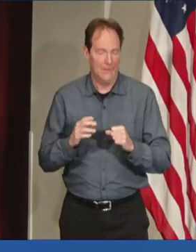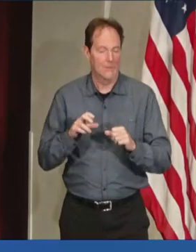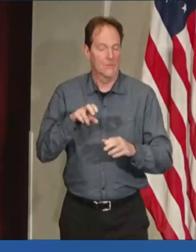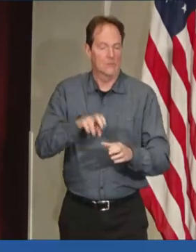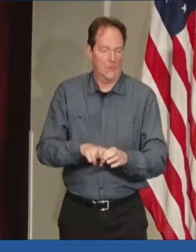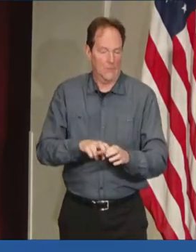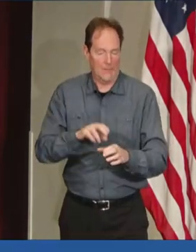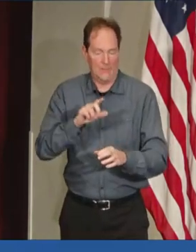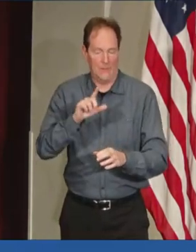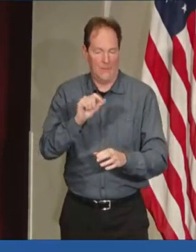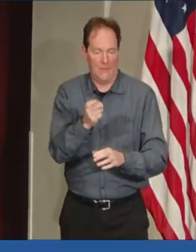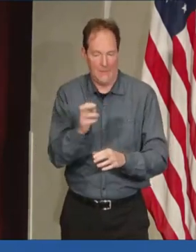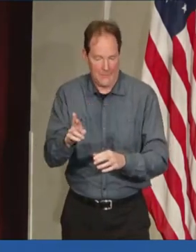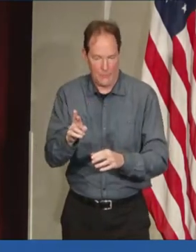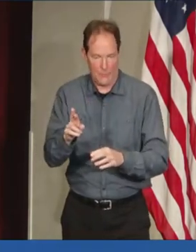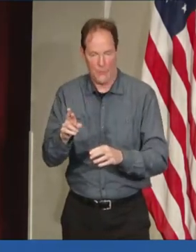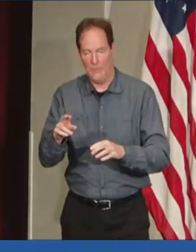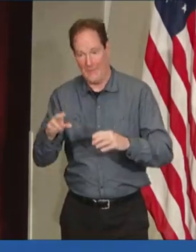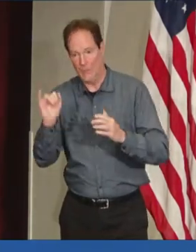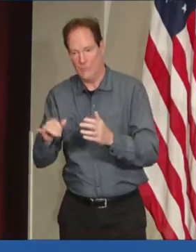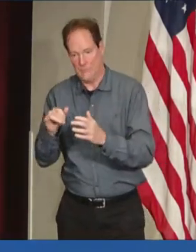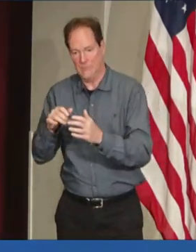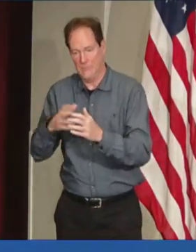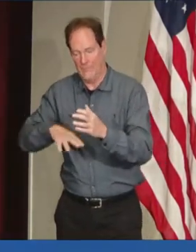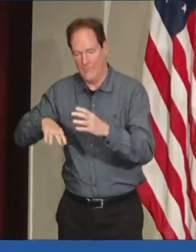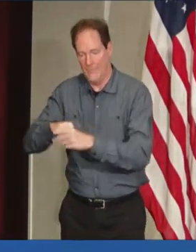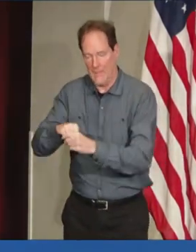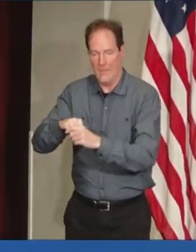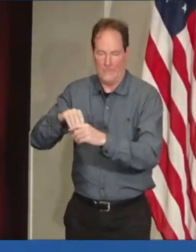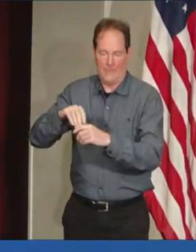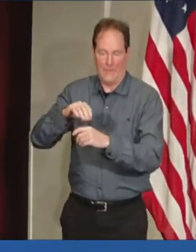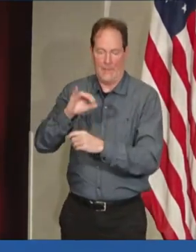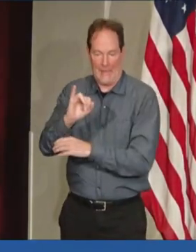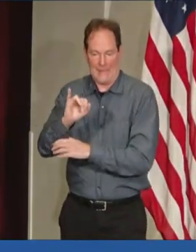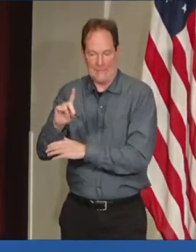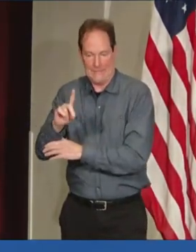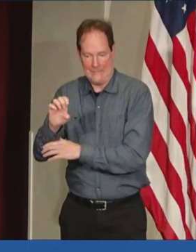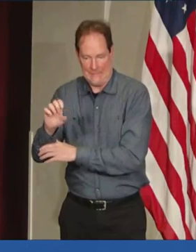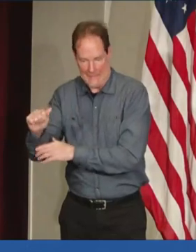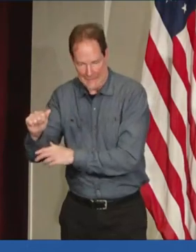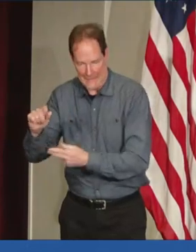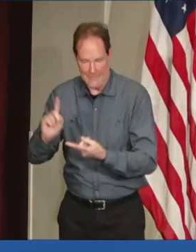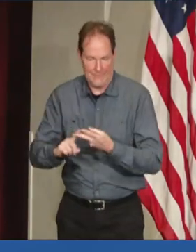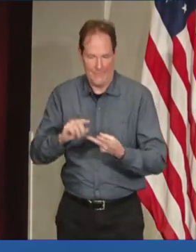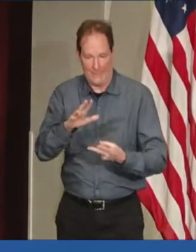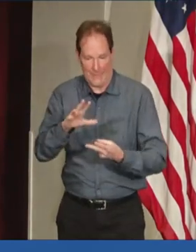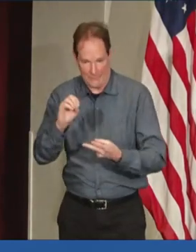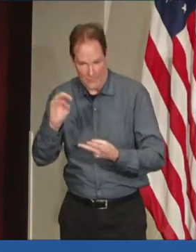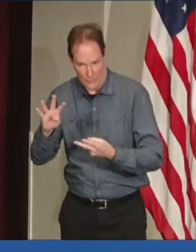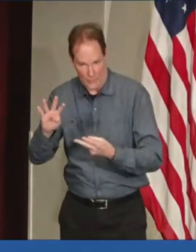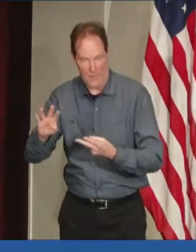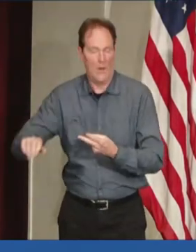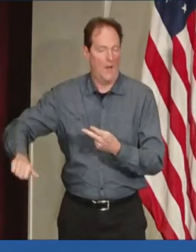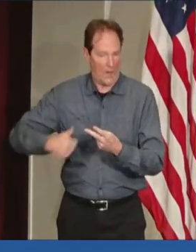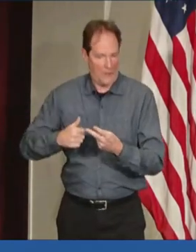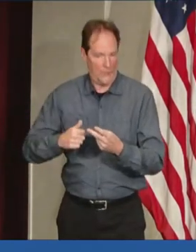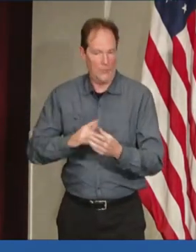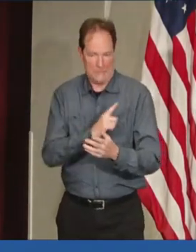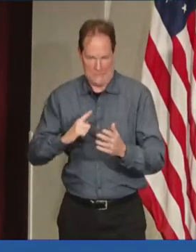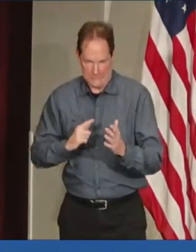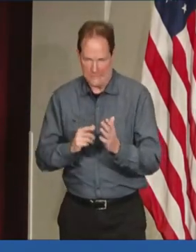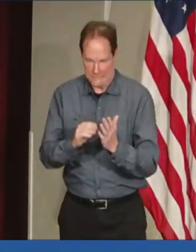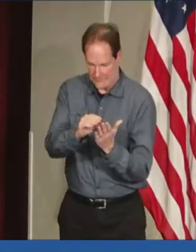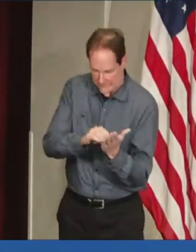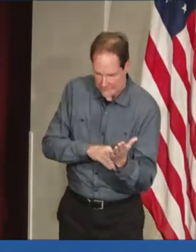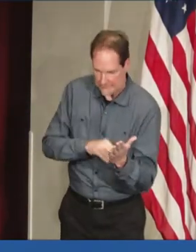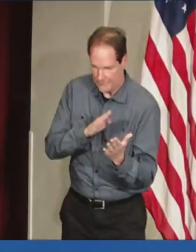was handling IDEA and Title and 504 and other pieces of legislation. So for me, I think if